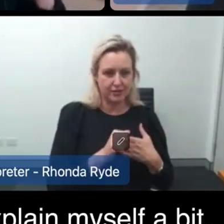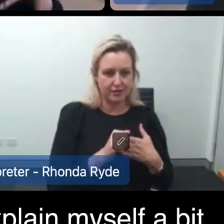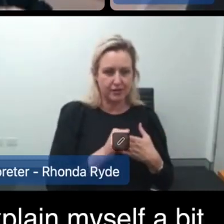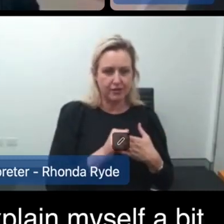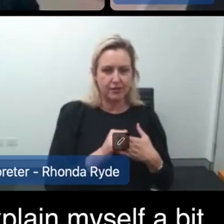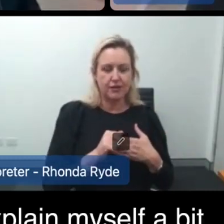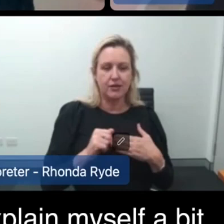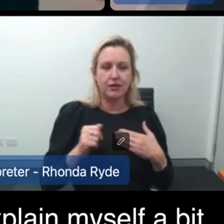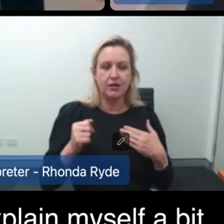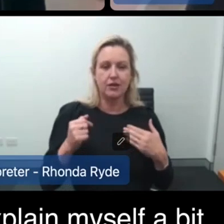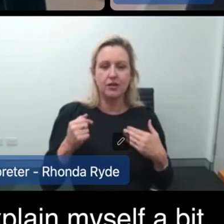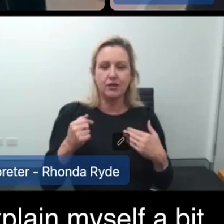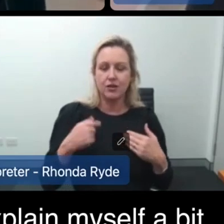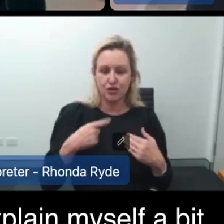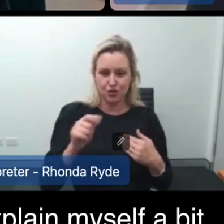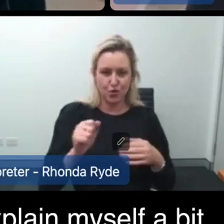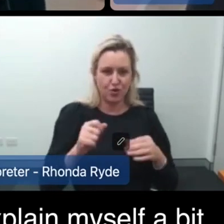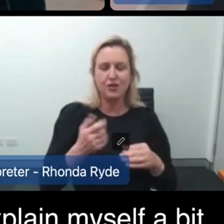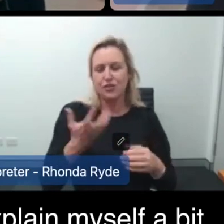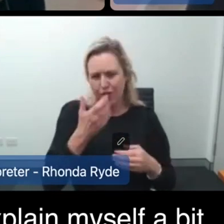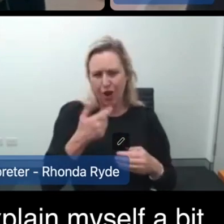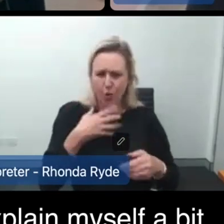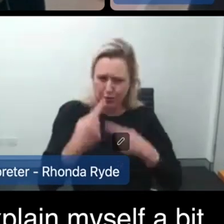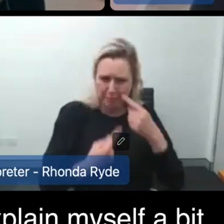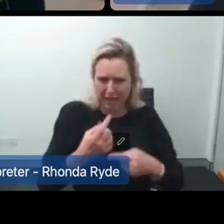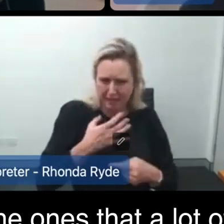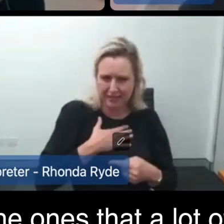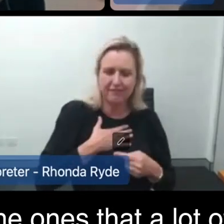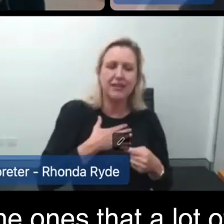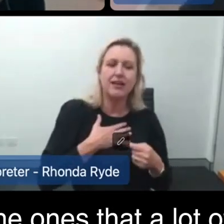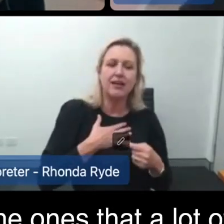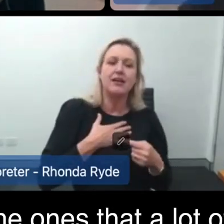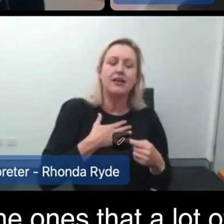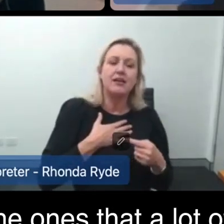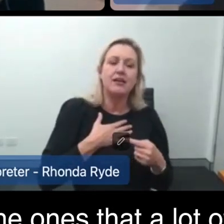your questions in. Let me just explain myself a bit. And